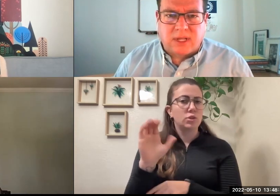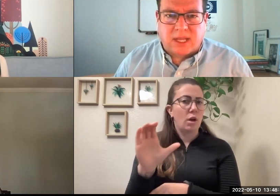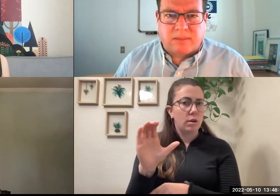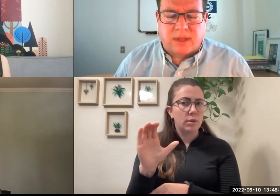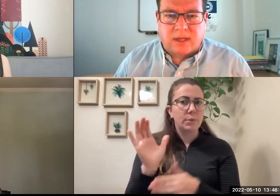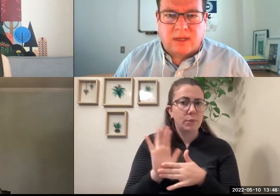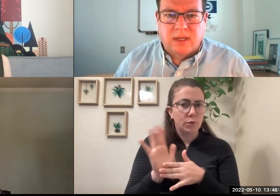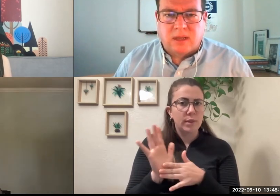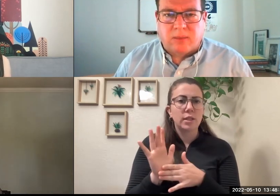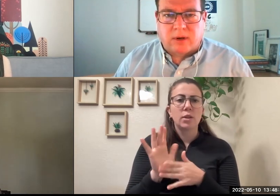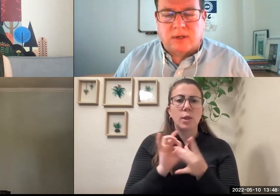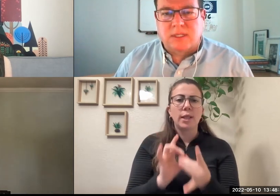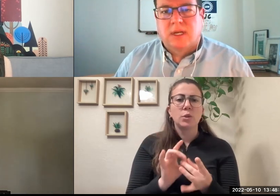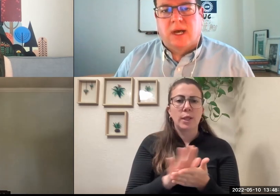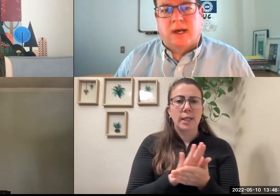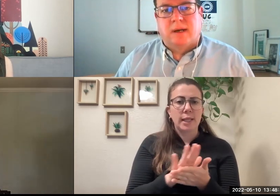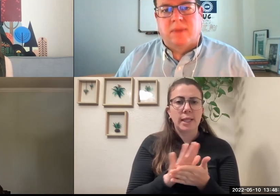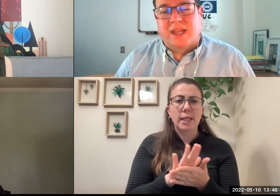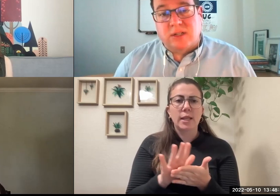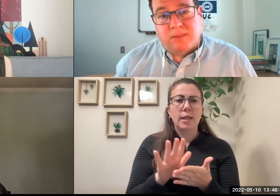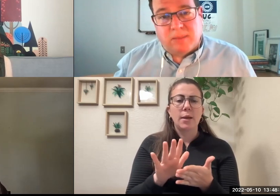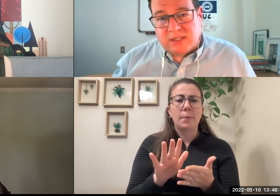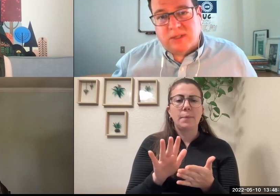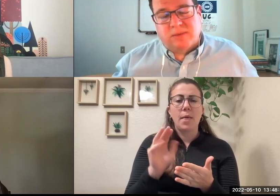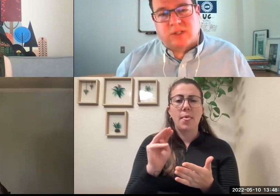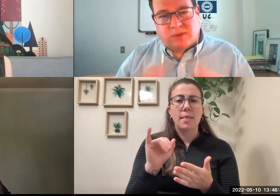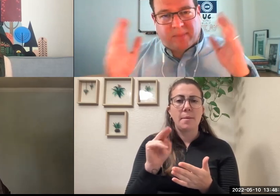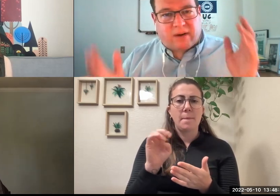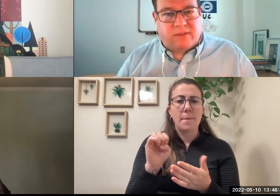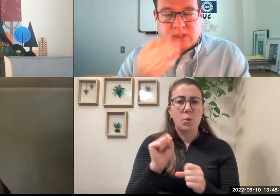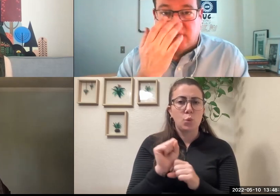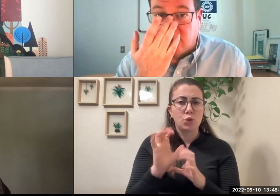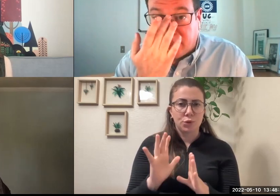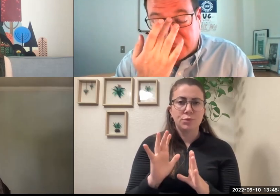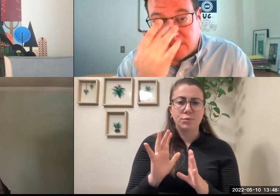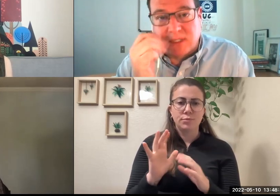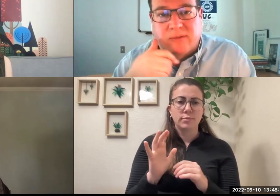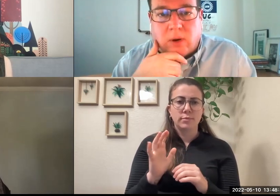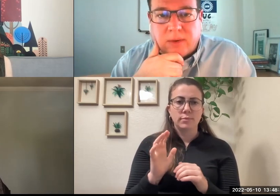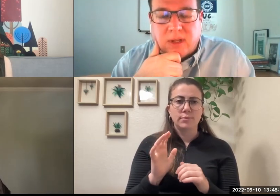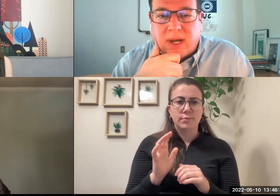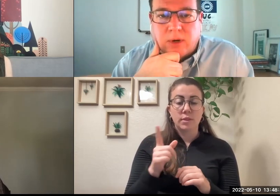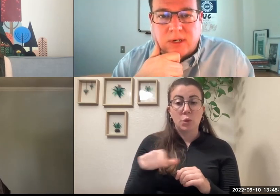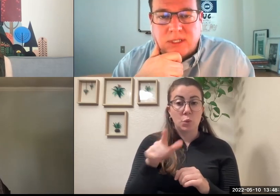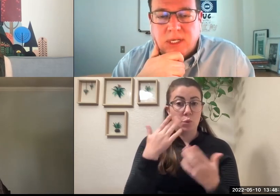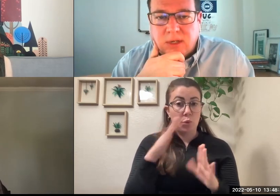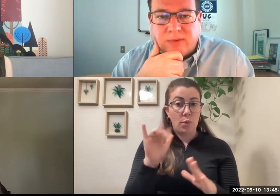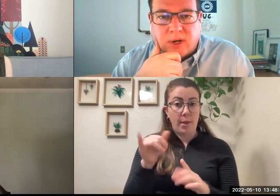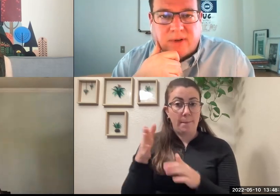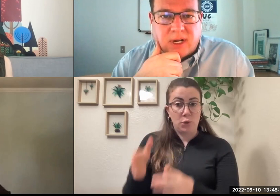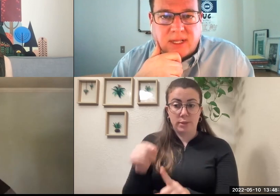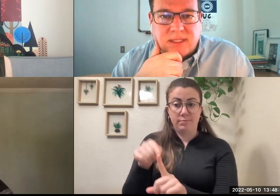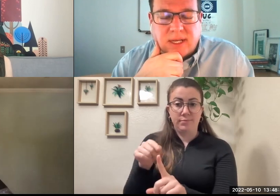about cleaning up the mine workers. Jablonski is, just for background for folks who don't know, Jablonski was a reformer within the mine workers